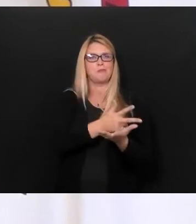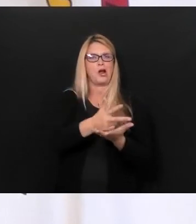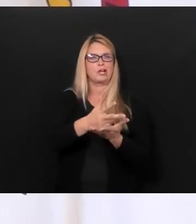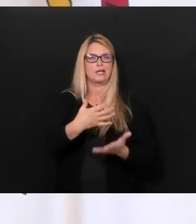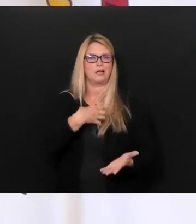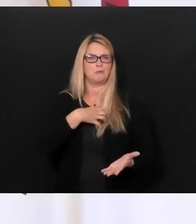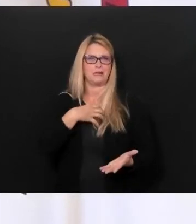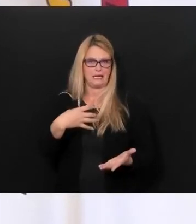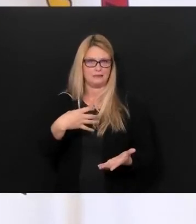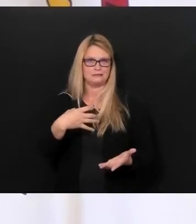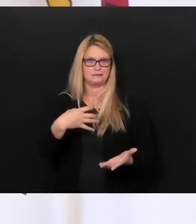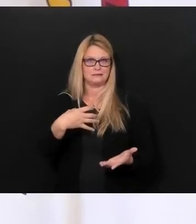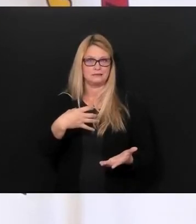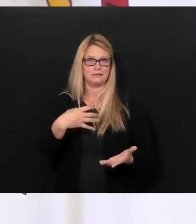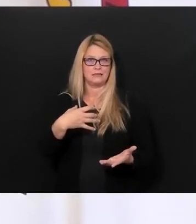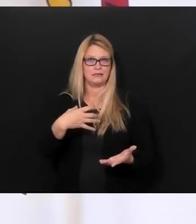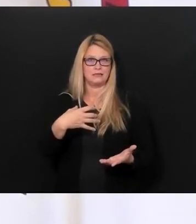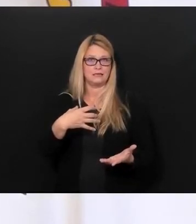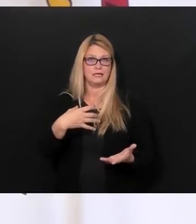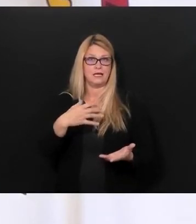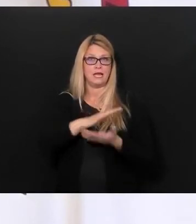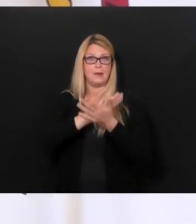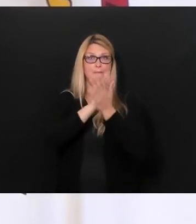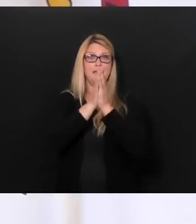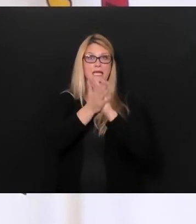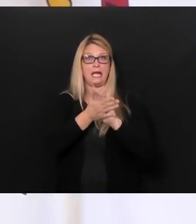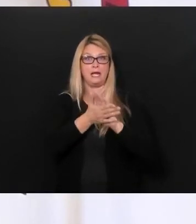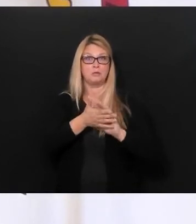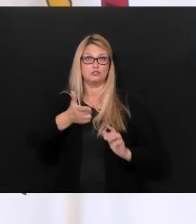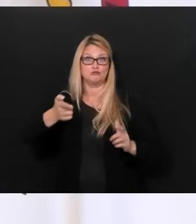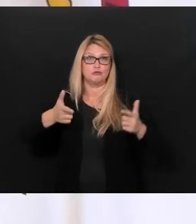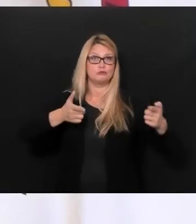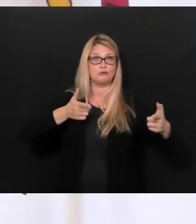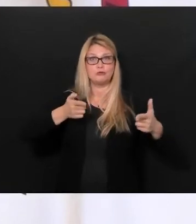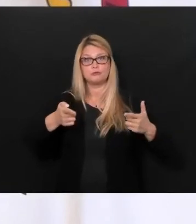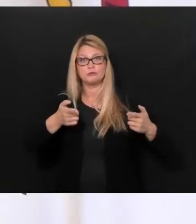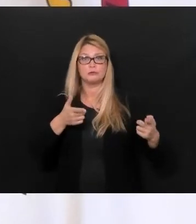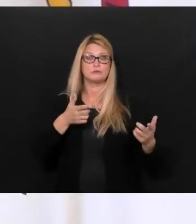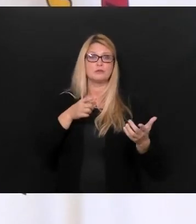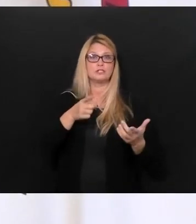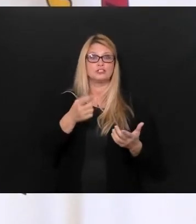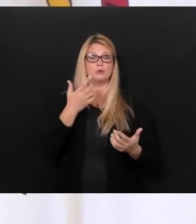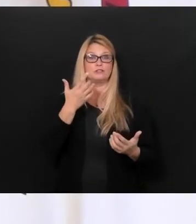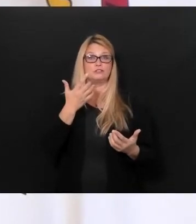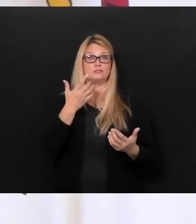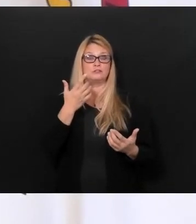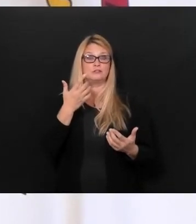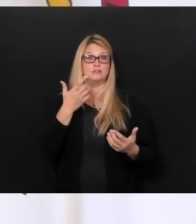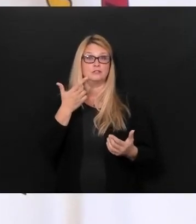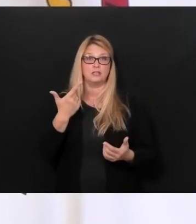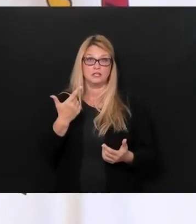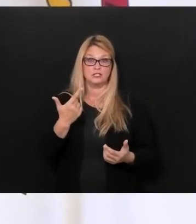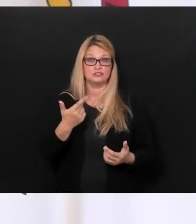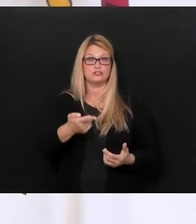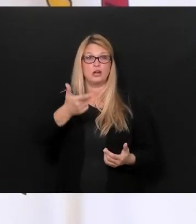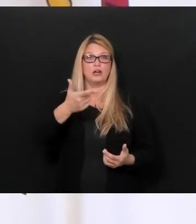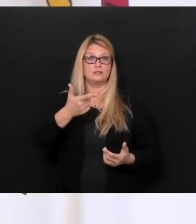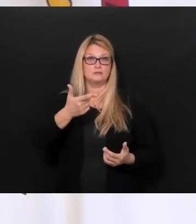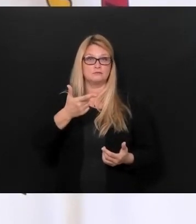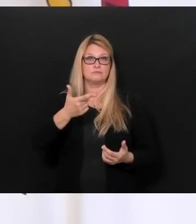It broke out into gunfire. and she was shot and fatally